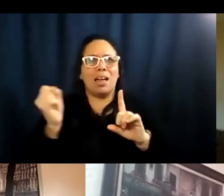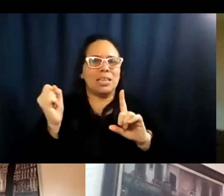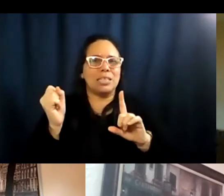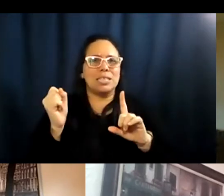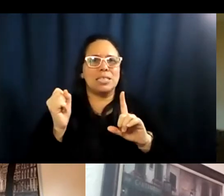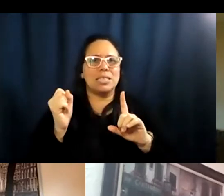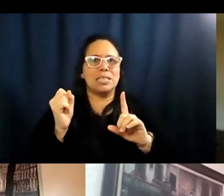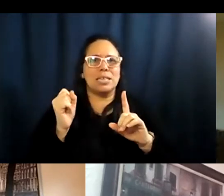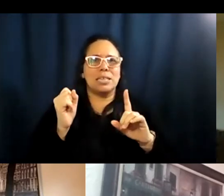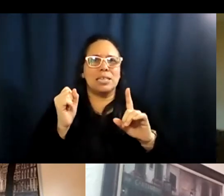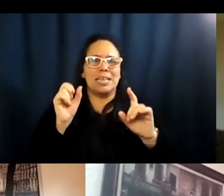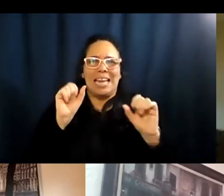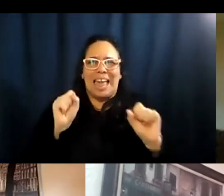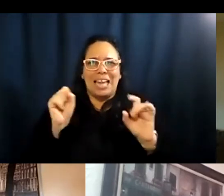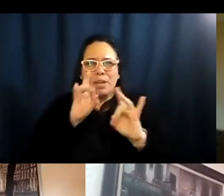that can be corrupting.